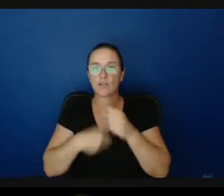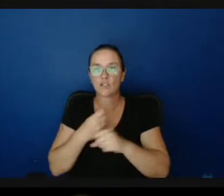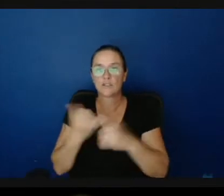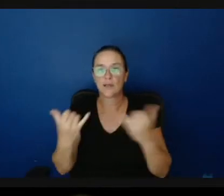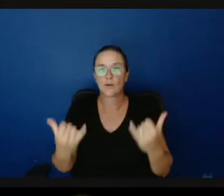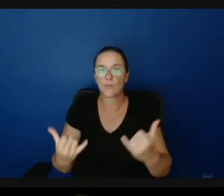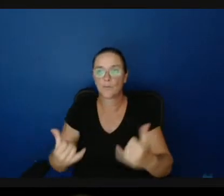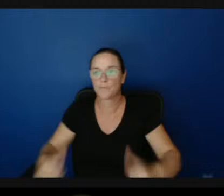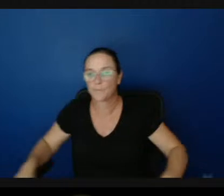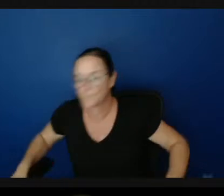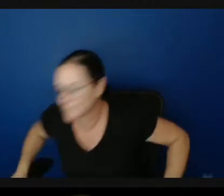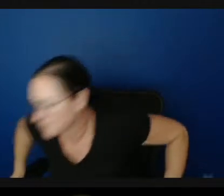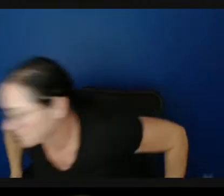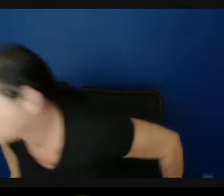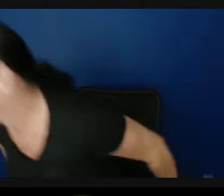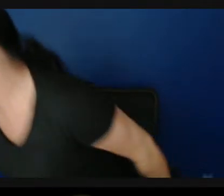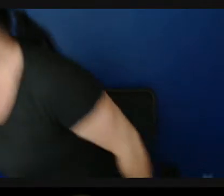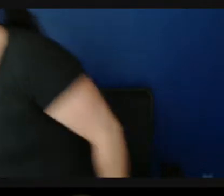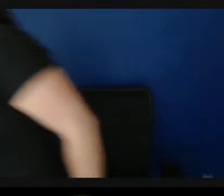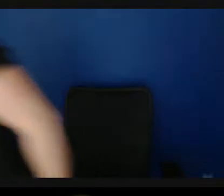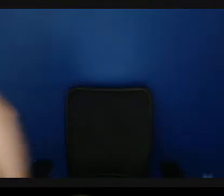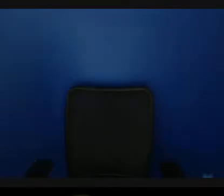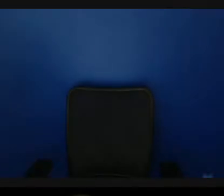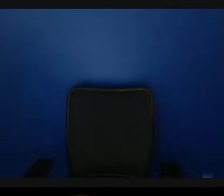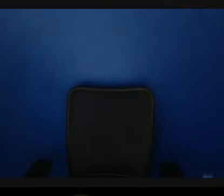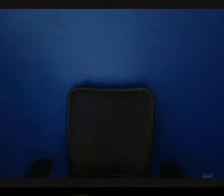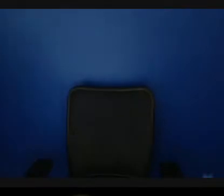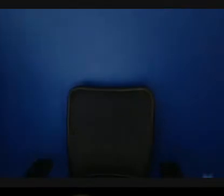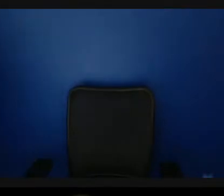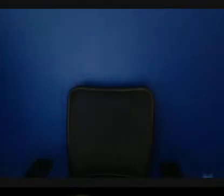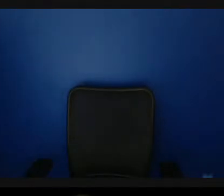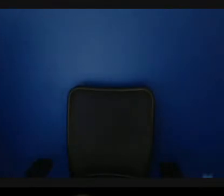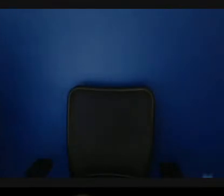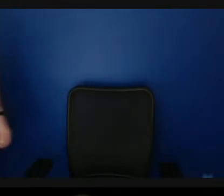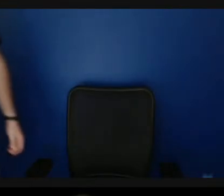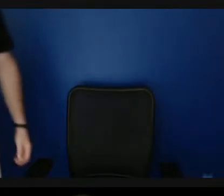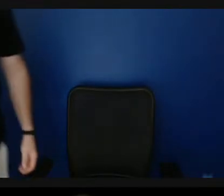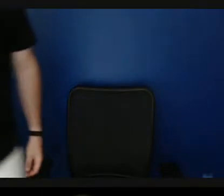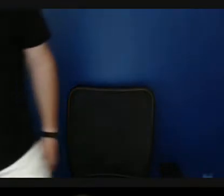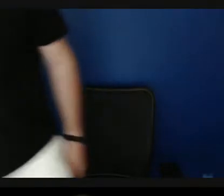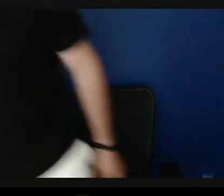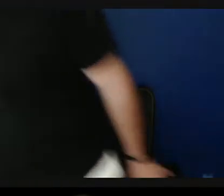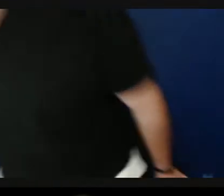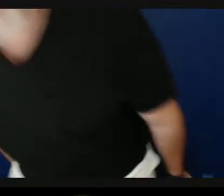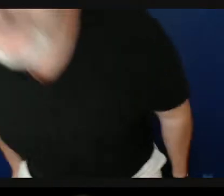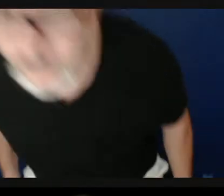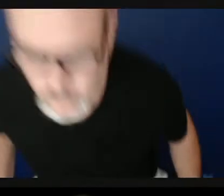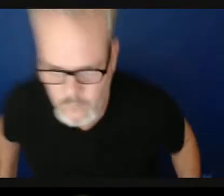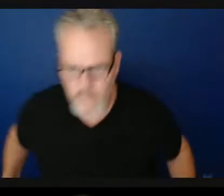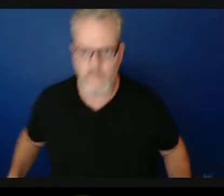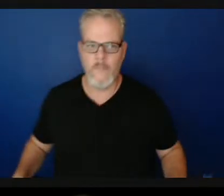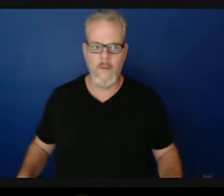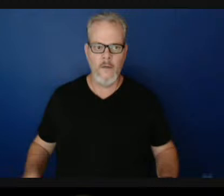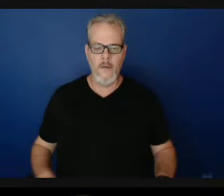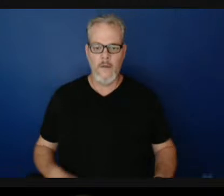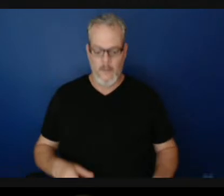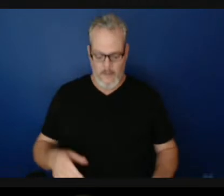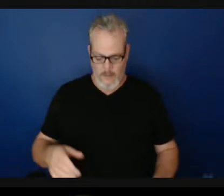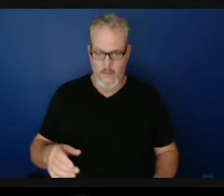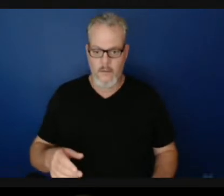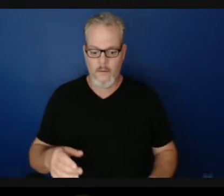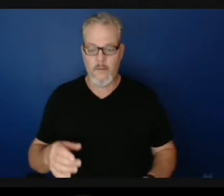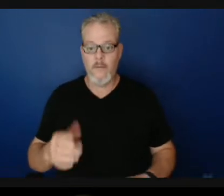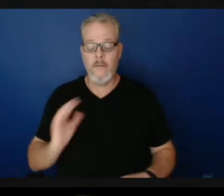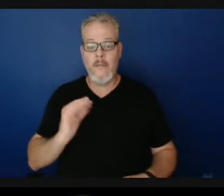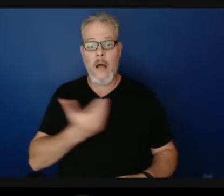there's the map again. There's our south flank event right there, just south of the recent eruption site. And so right over here is